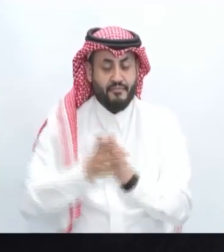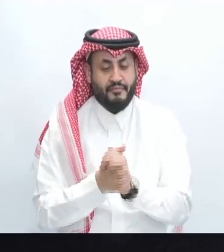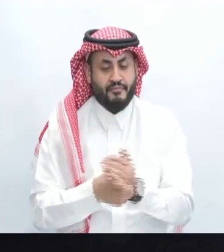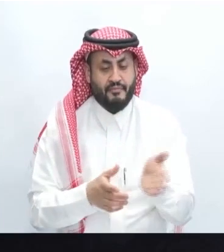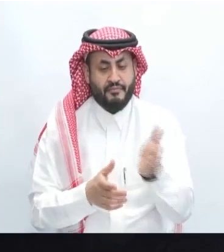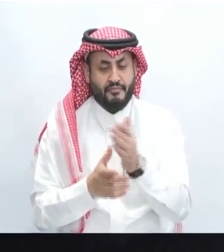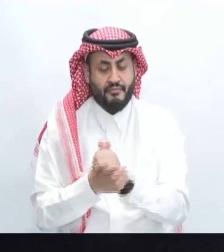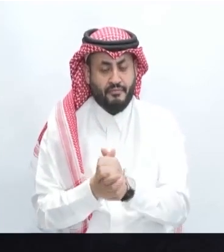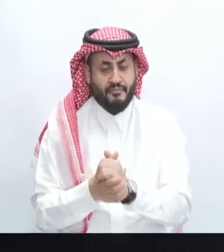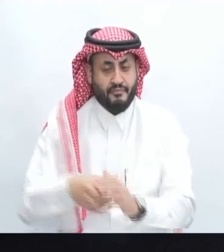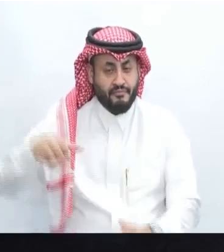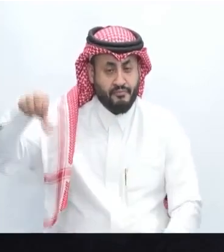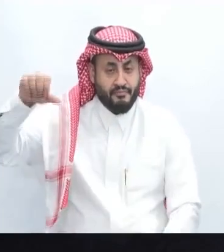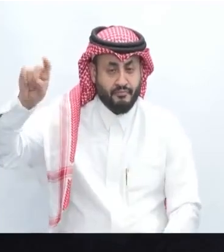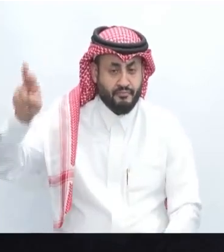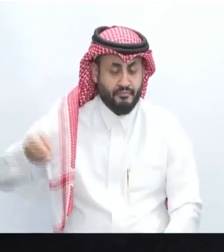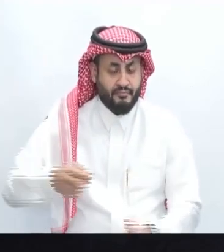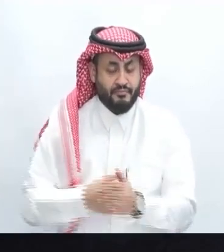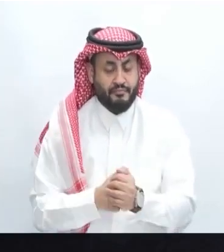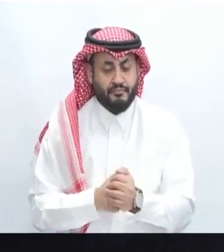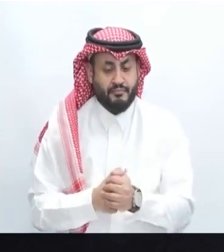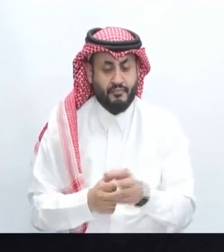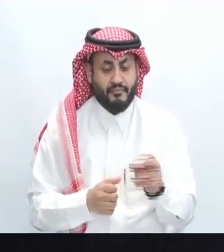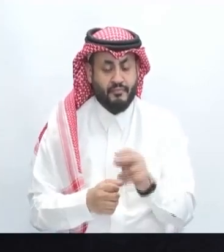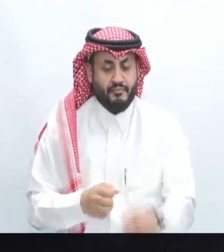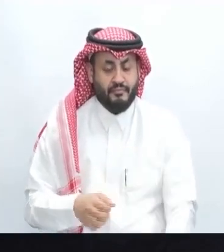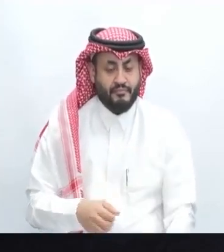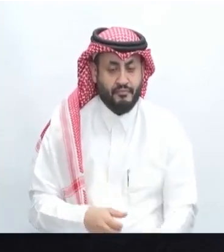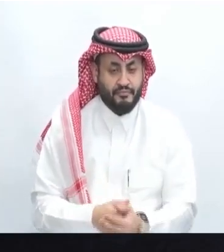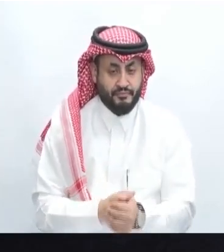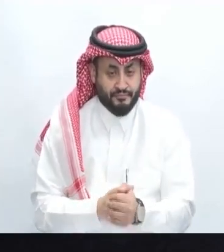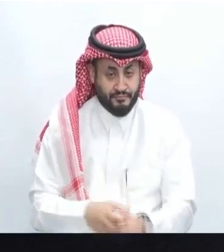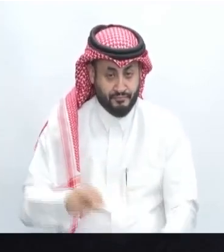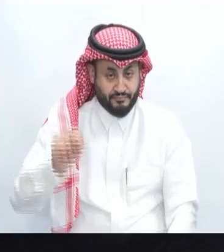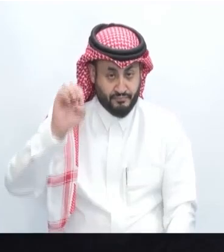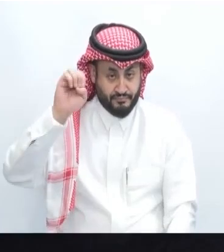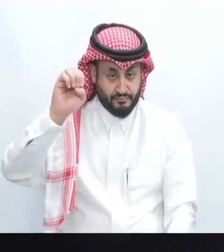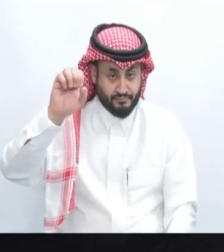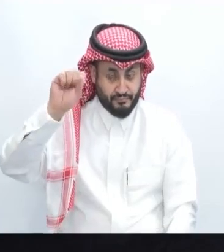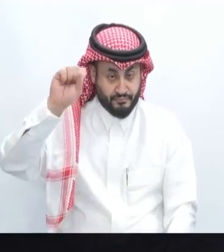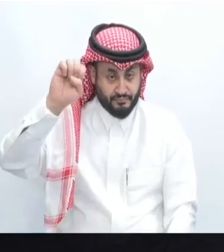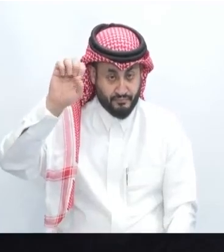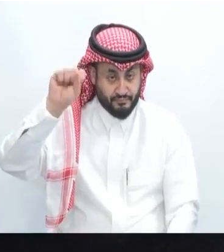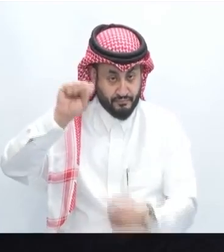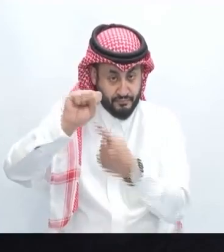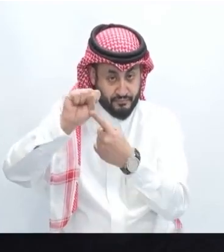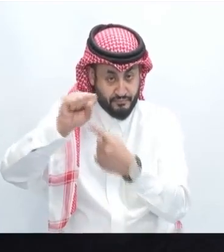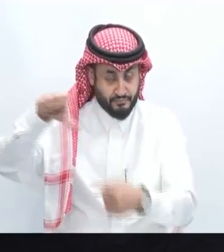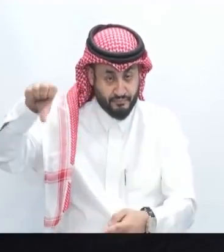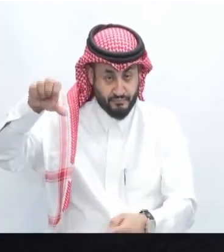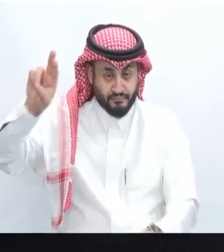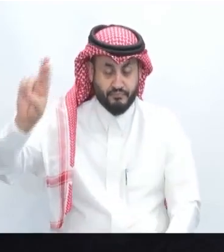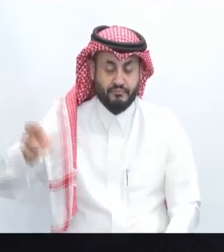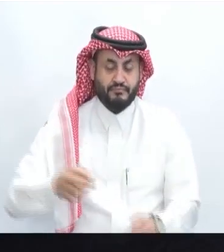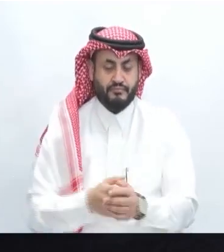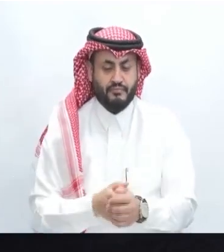S pronounced as S sound, like the word noses. So after recognizing these